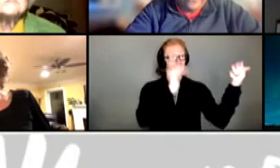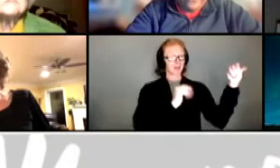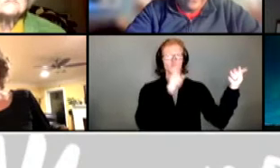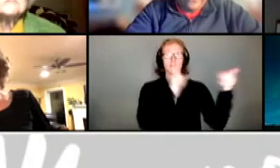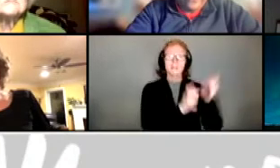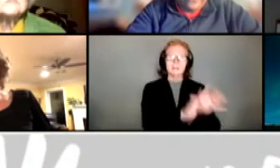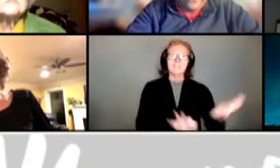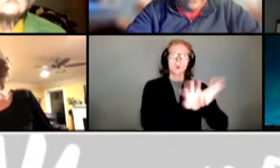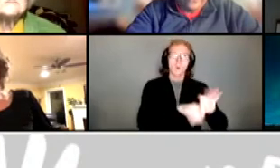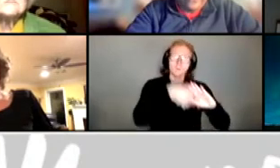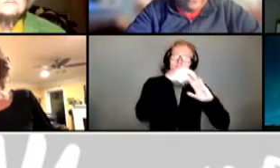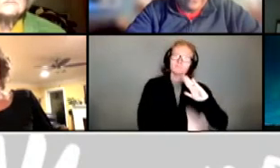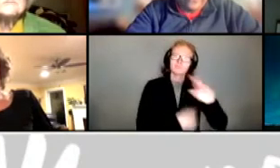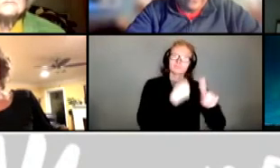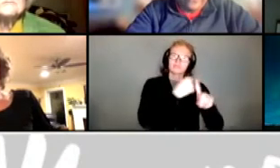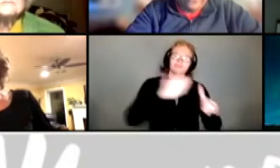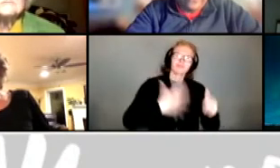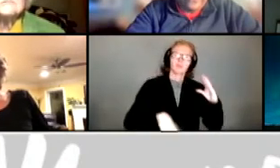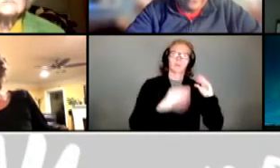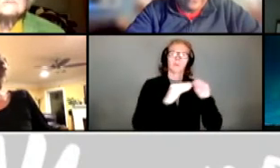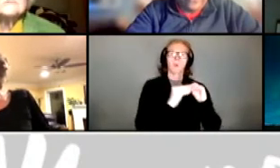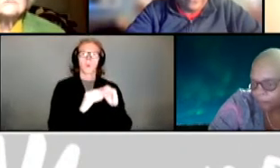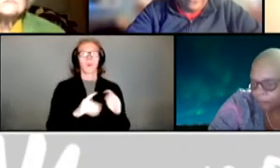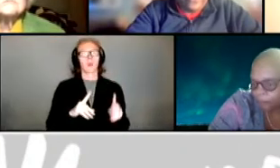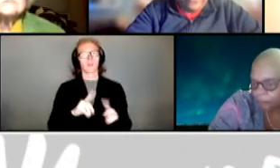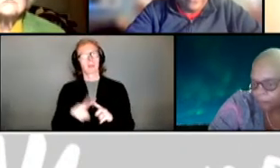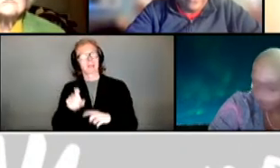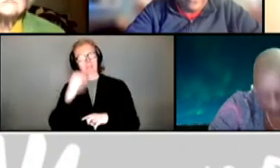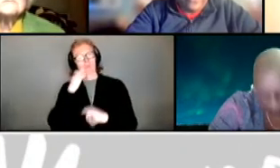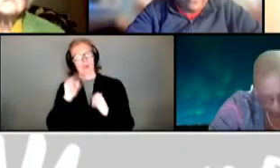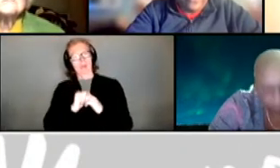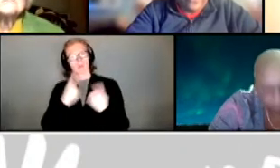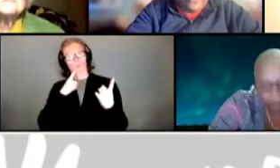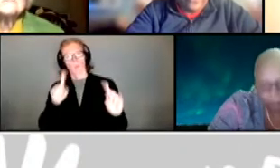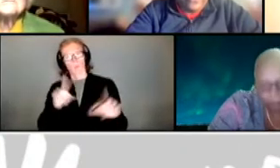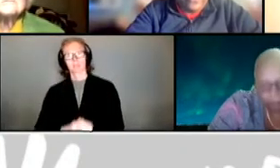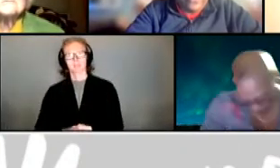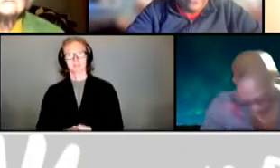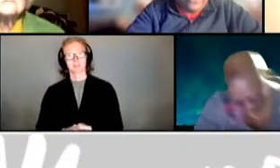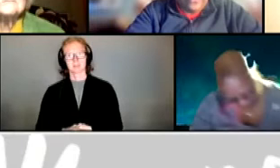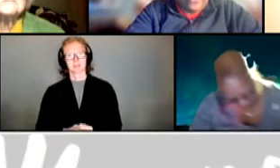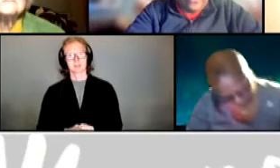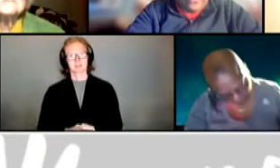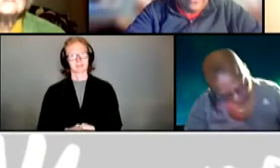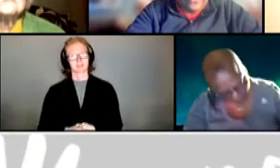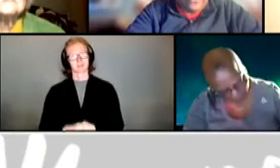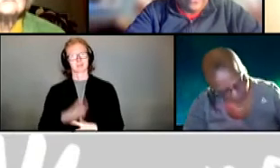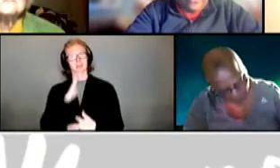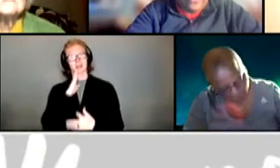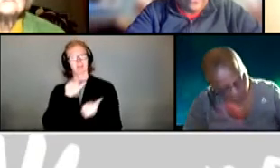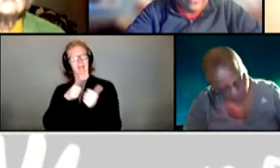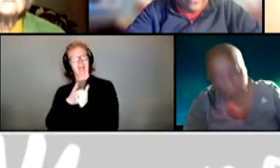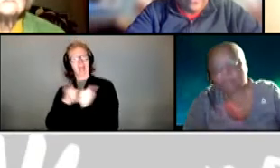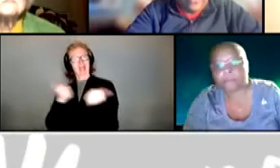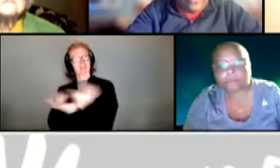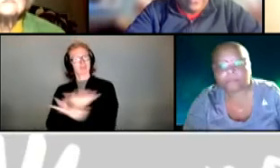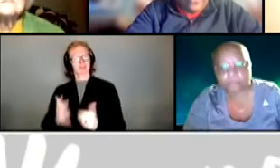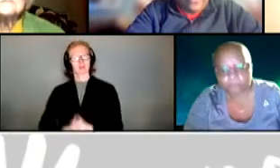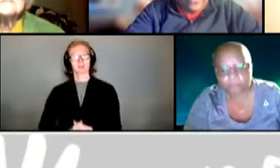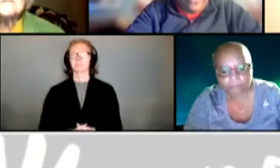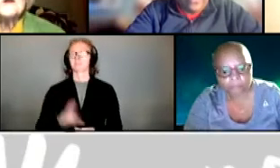deep discussions on. It's great to know how it works, you know, behind the scenes. Go ahead, Barb.